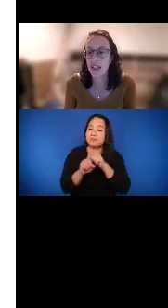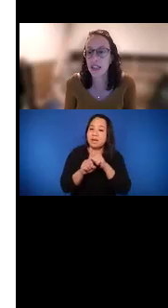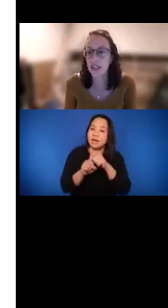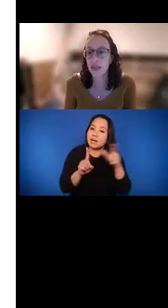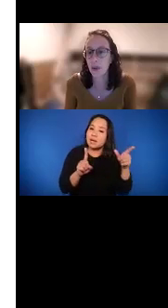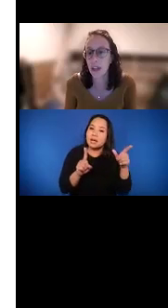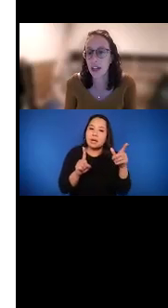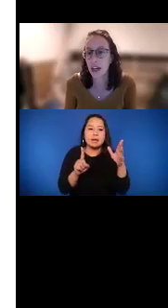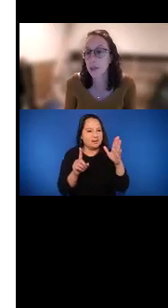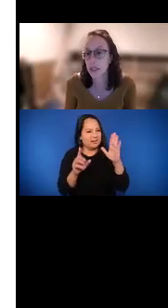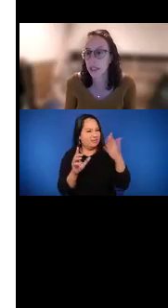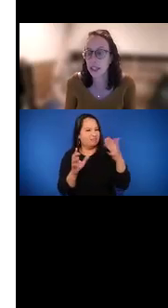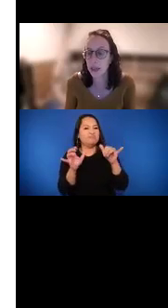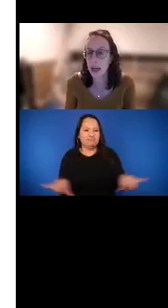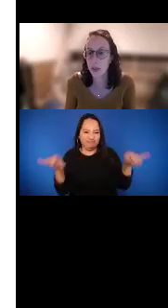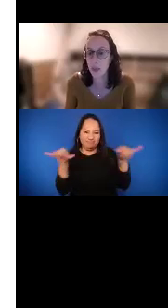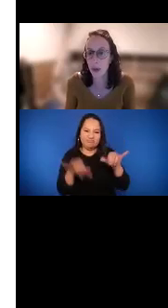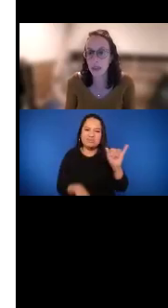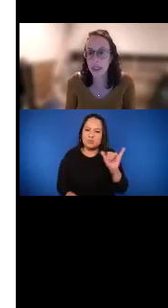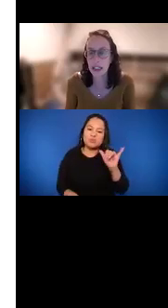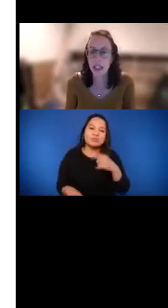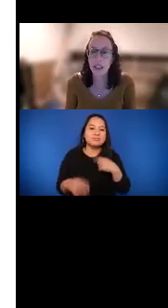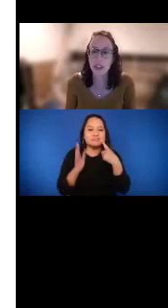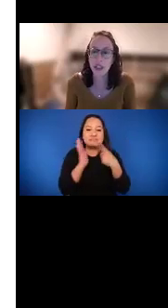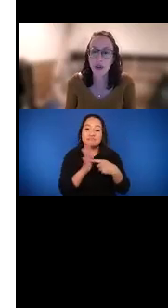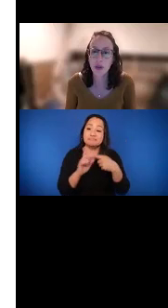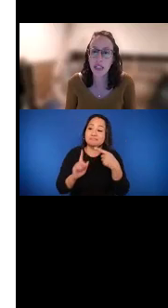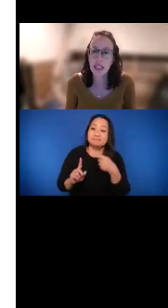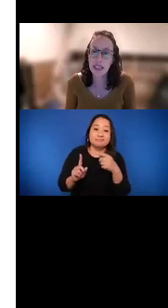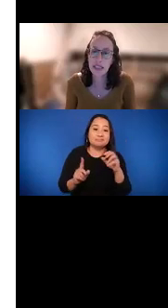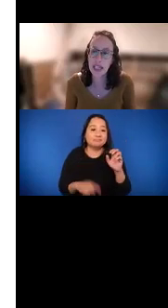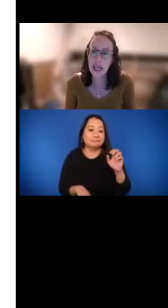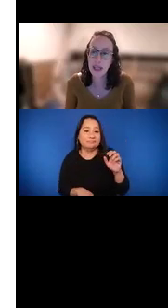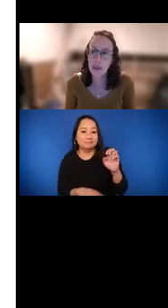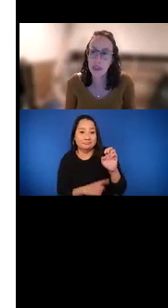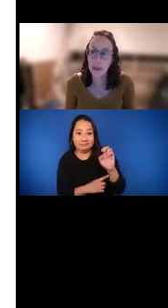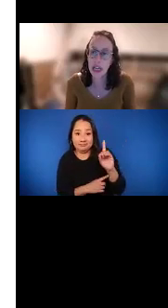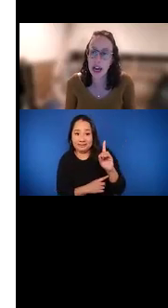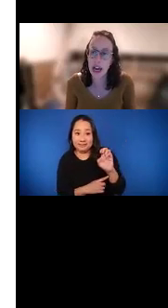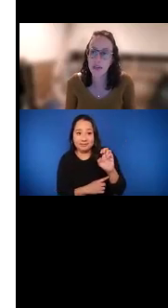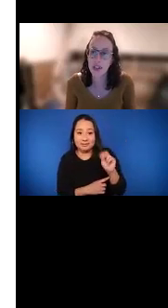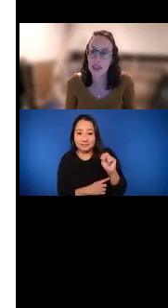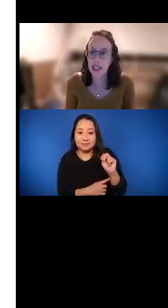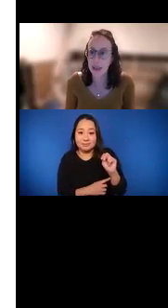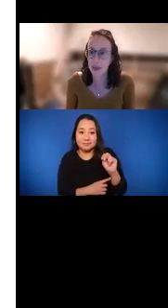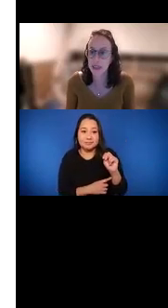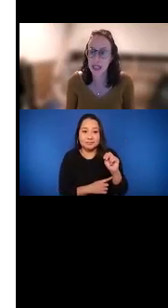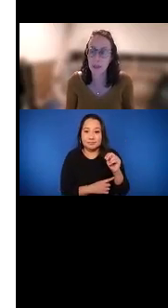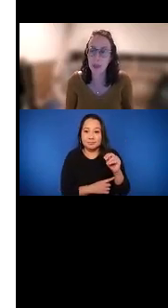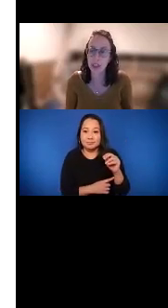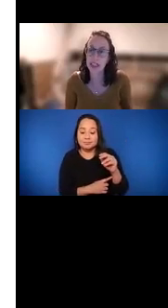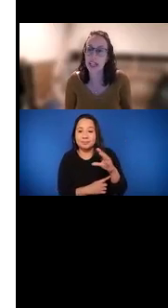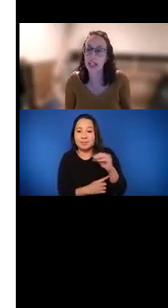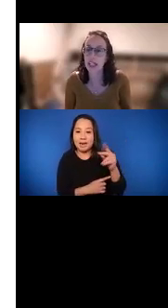fires, that's what I've been hearing about most. So in these scams, we have